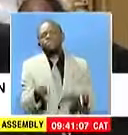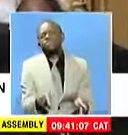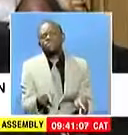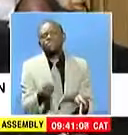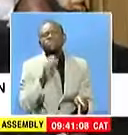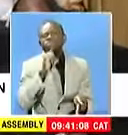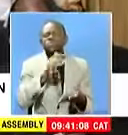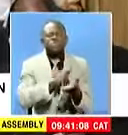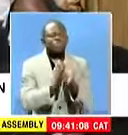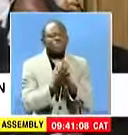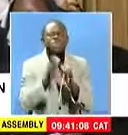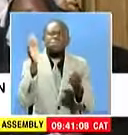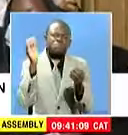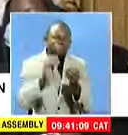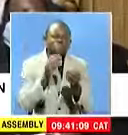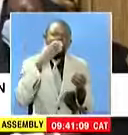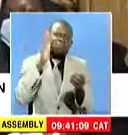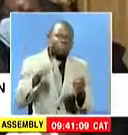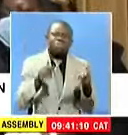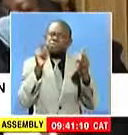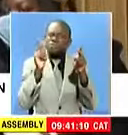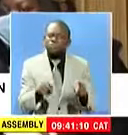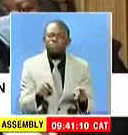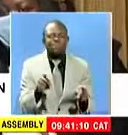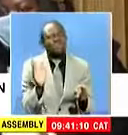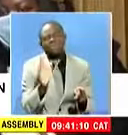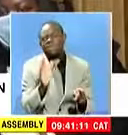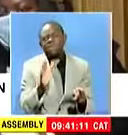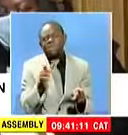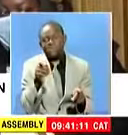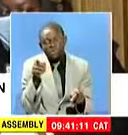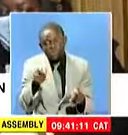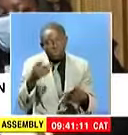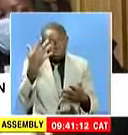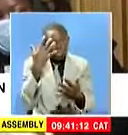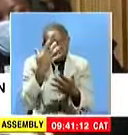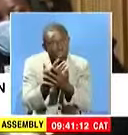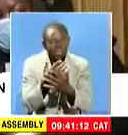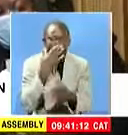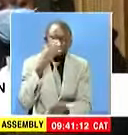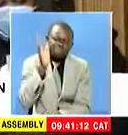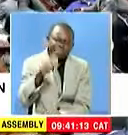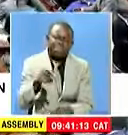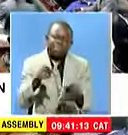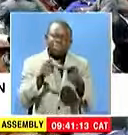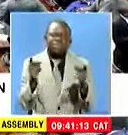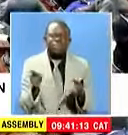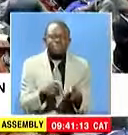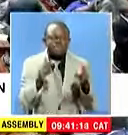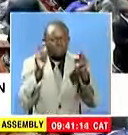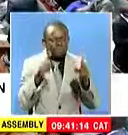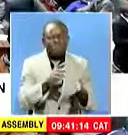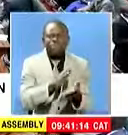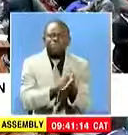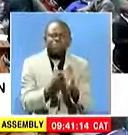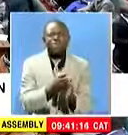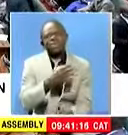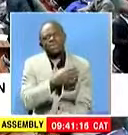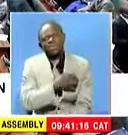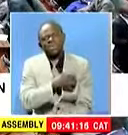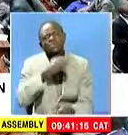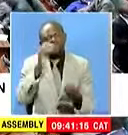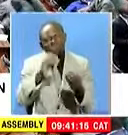So a lot of issues around how Zambia's correctional services and judiciary will operate. But